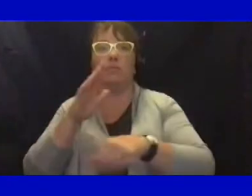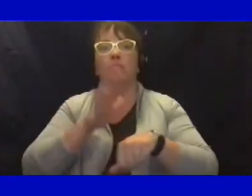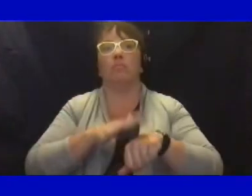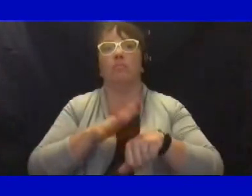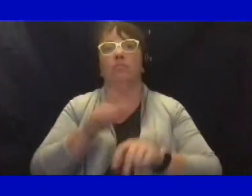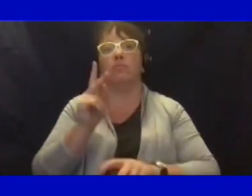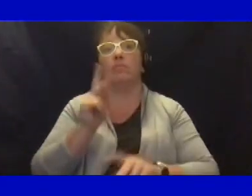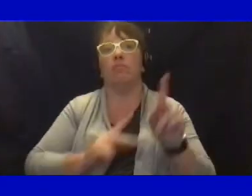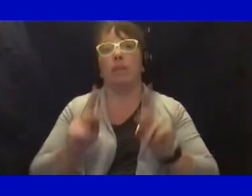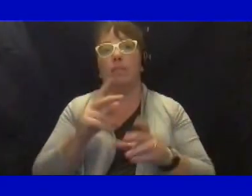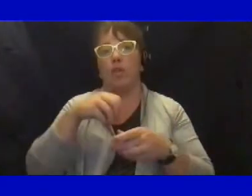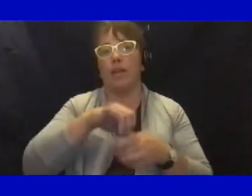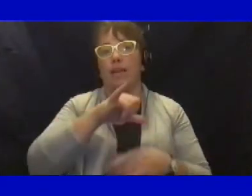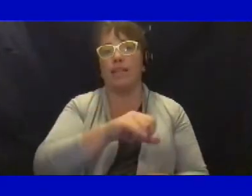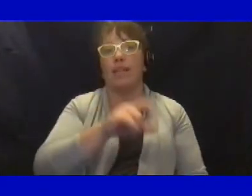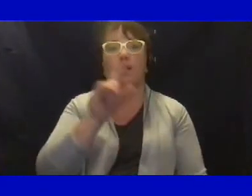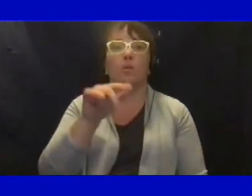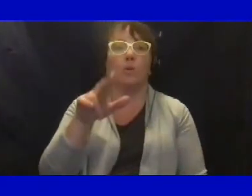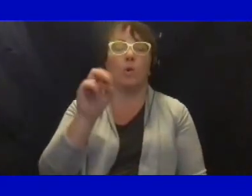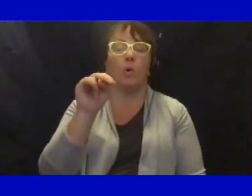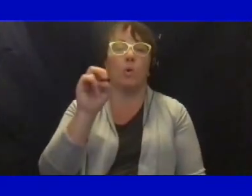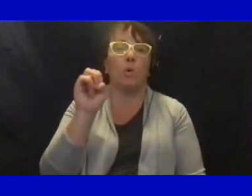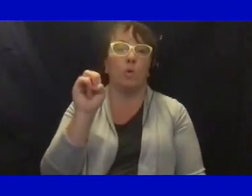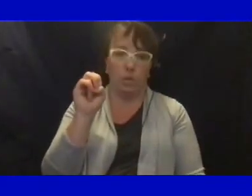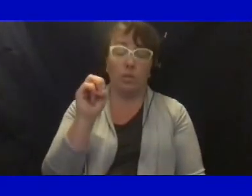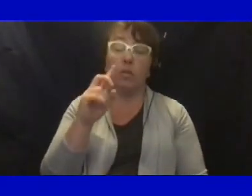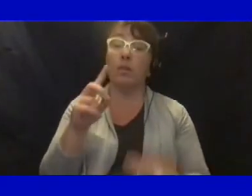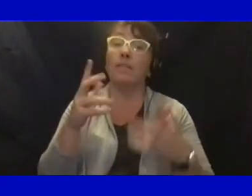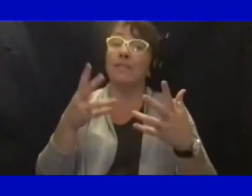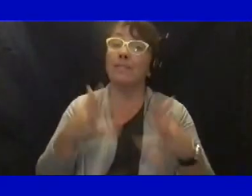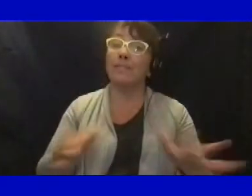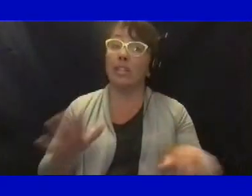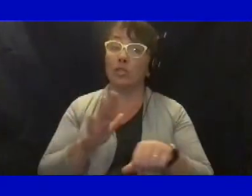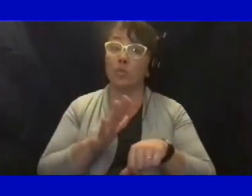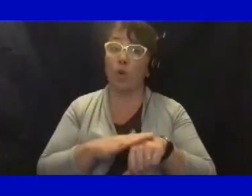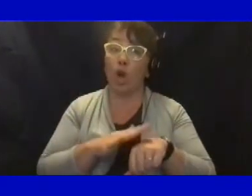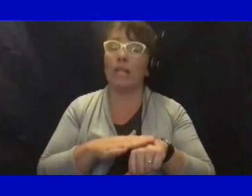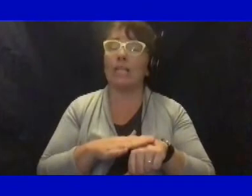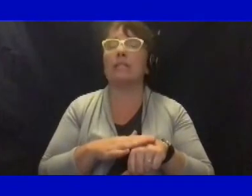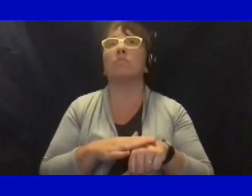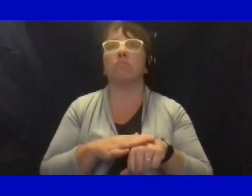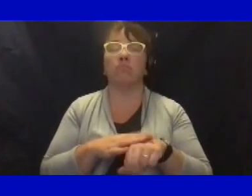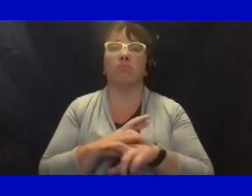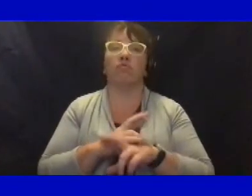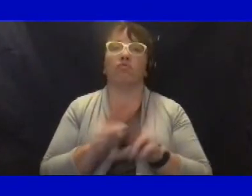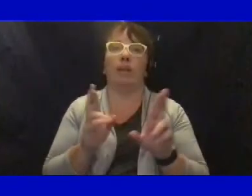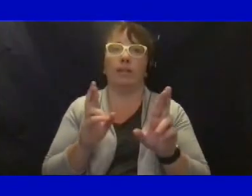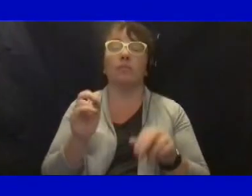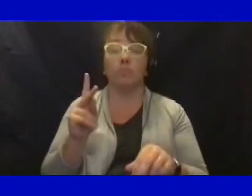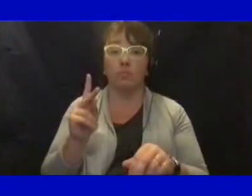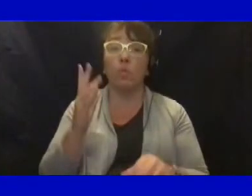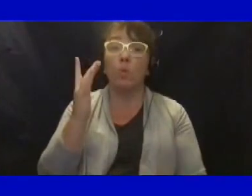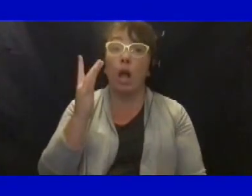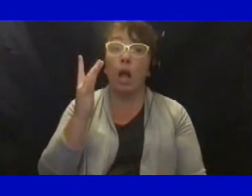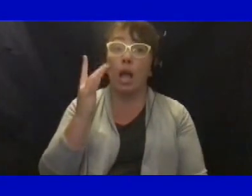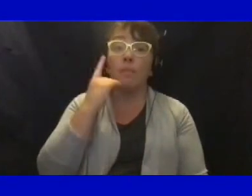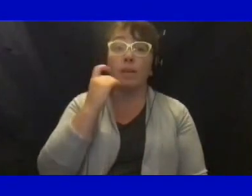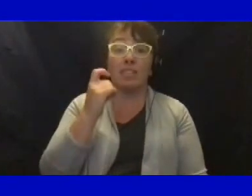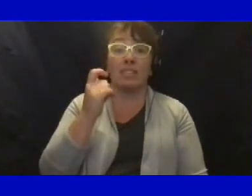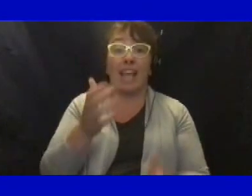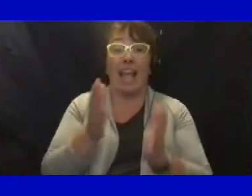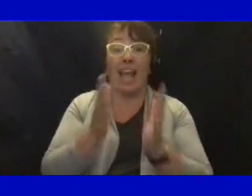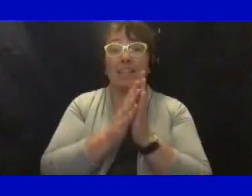affected. Once we give the warning, be prepared, because when the order comes, we're asking you to get out, because it's imminent